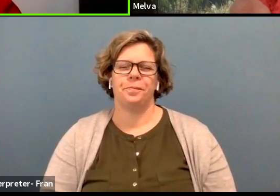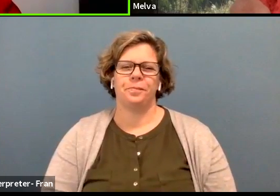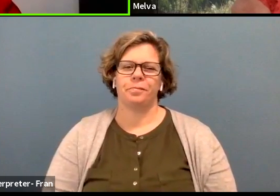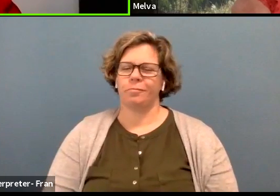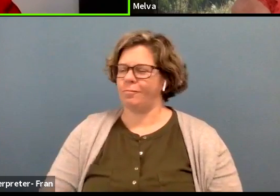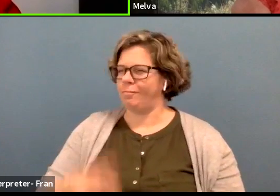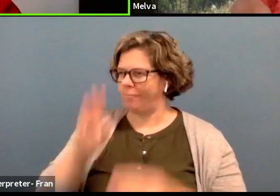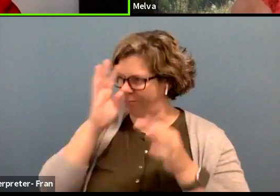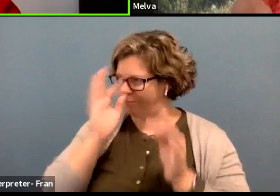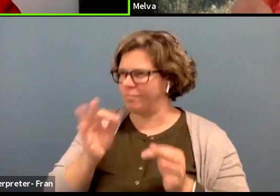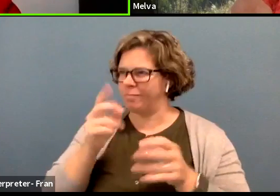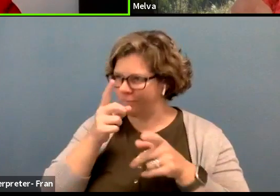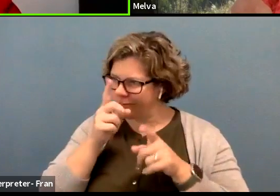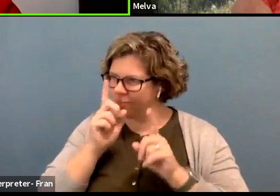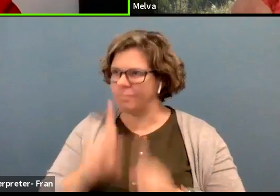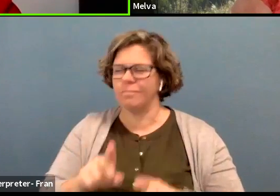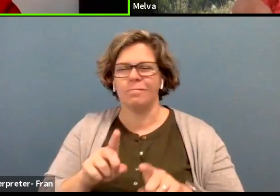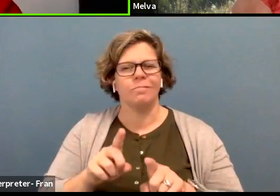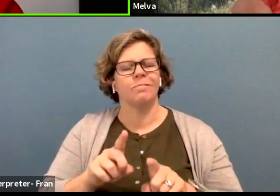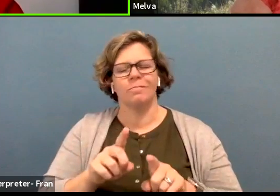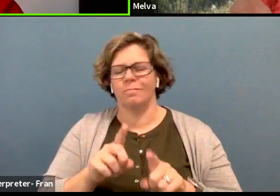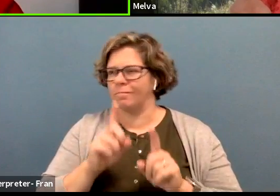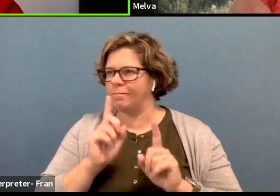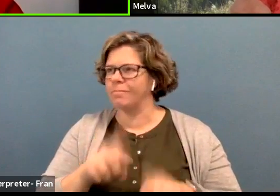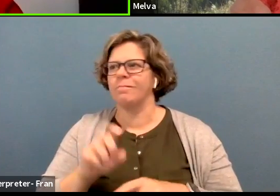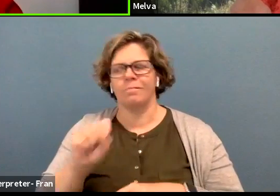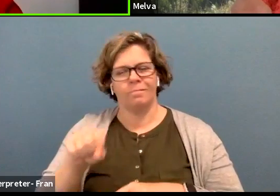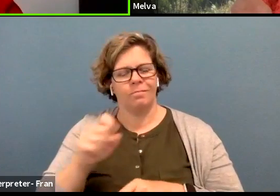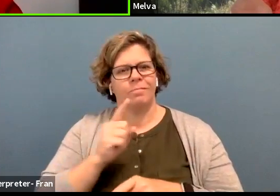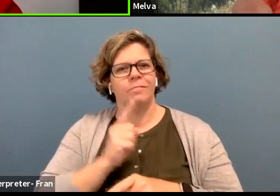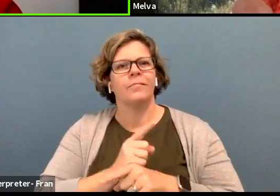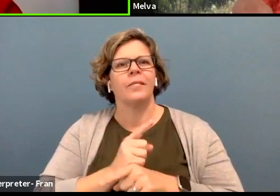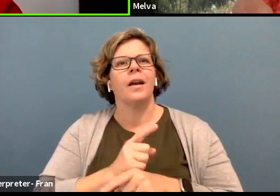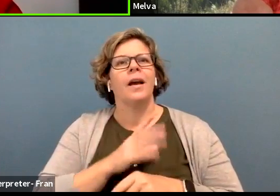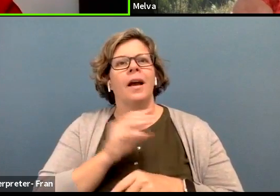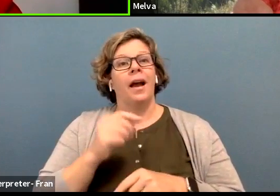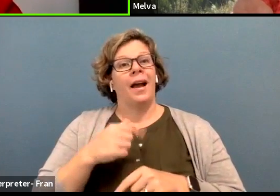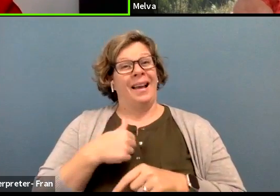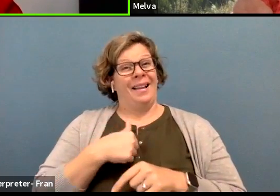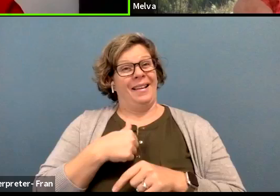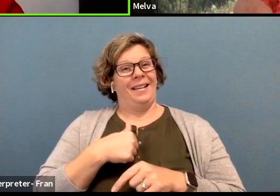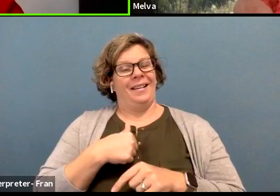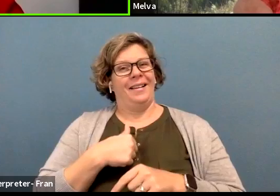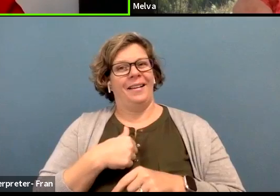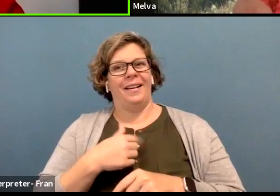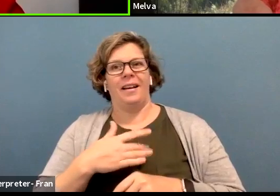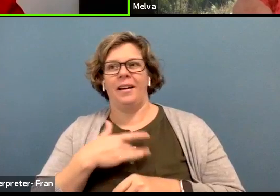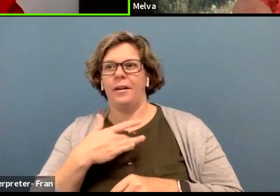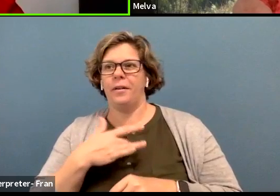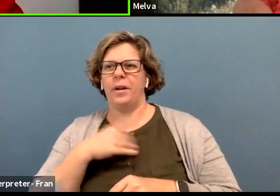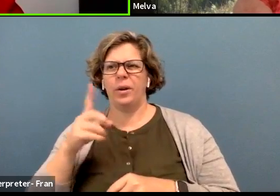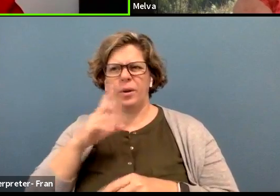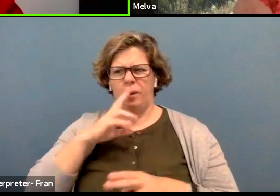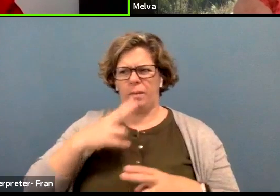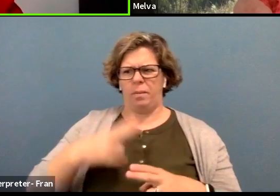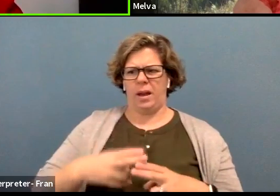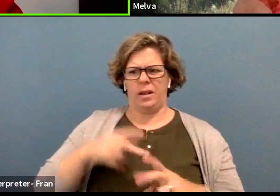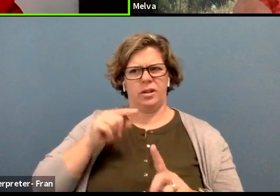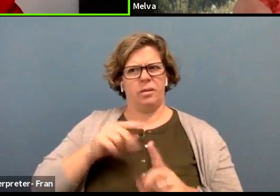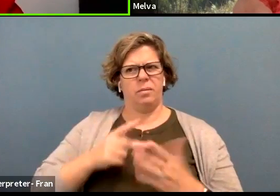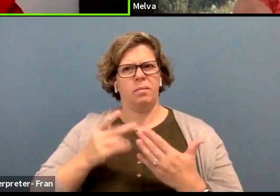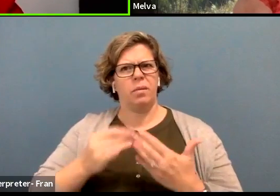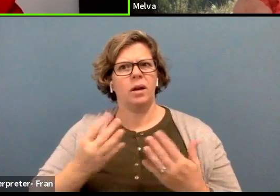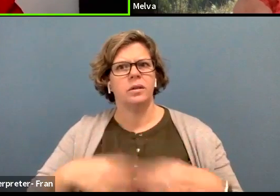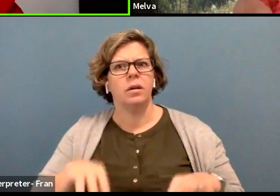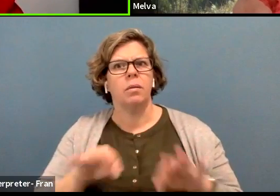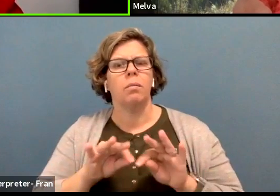Absolutely, Melva. I couldn't have said that any better. And I think too, one thing you mentioned about why this project is important to